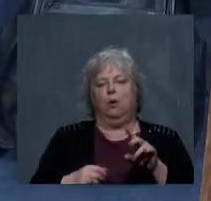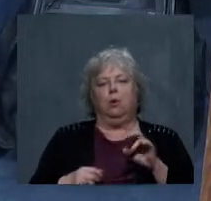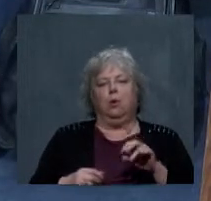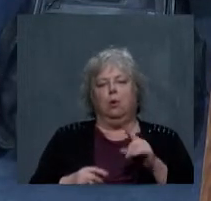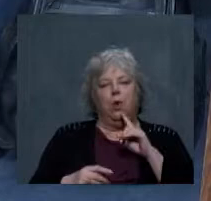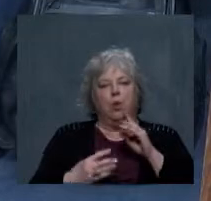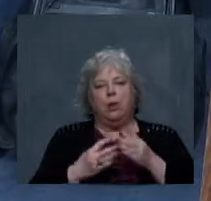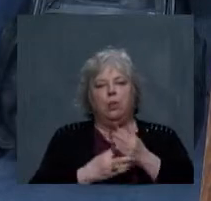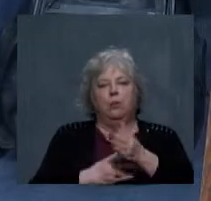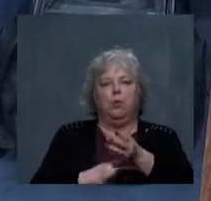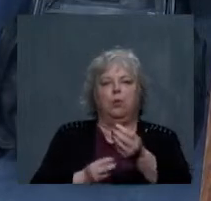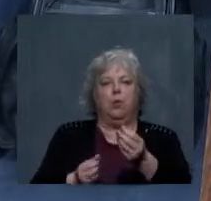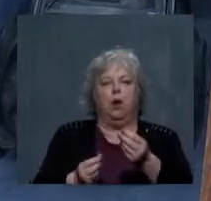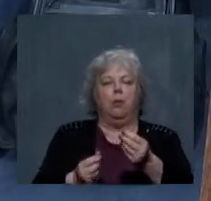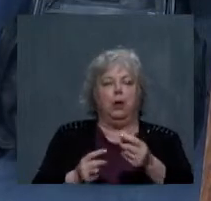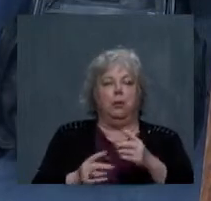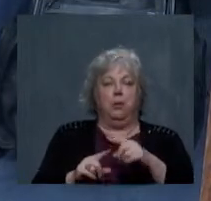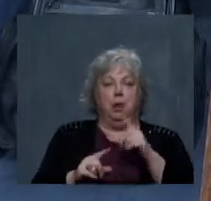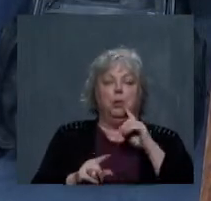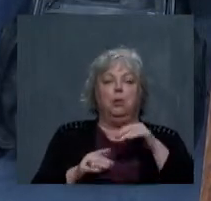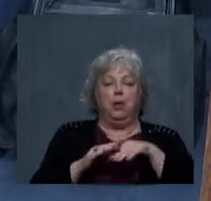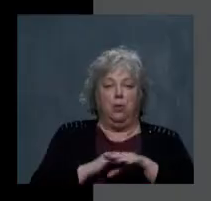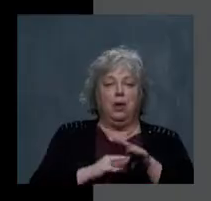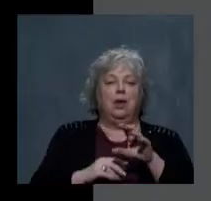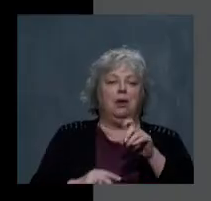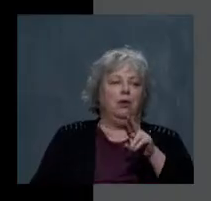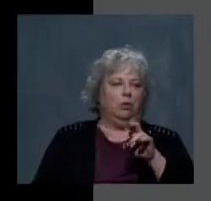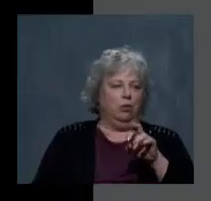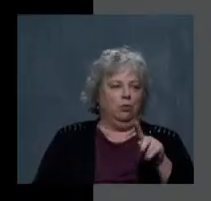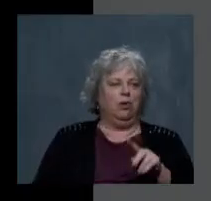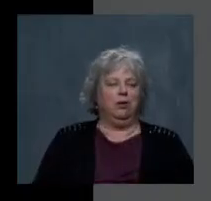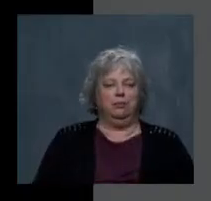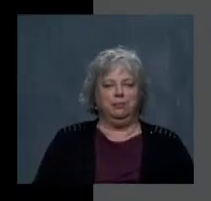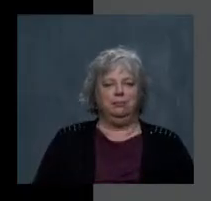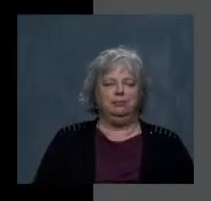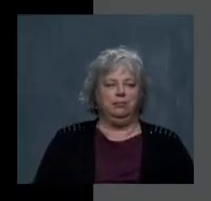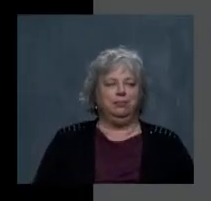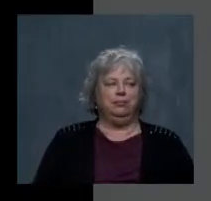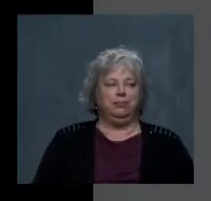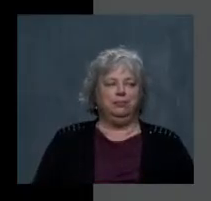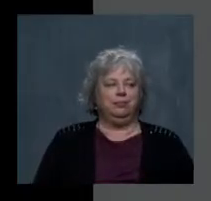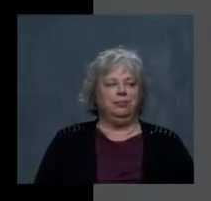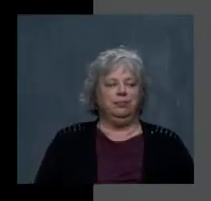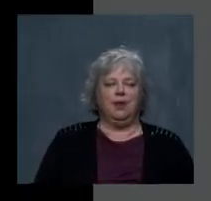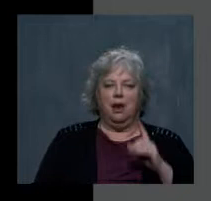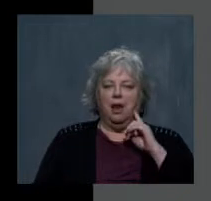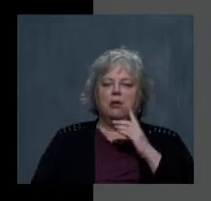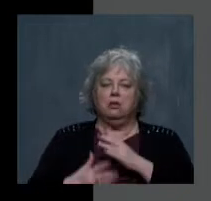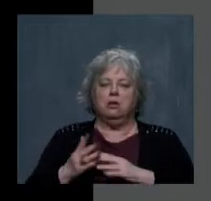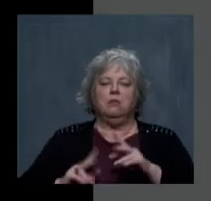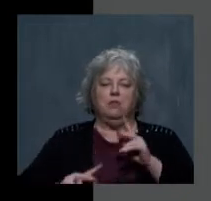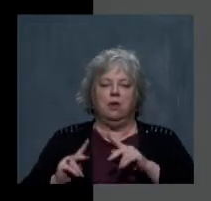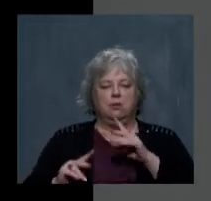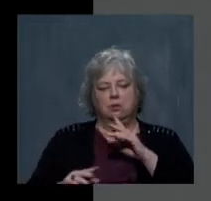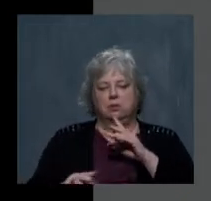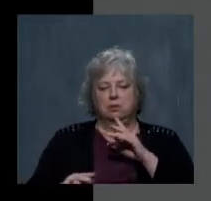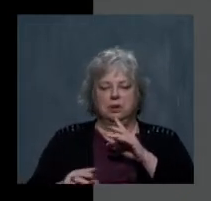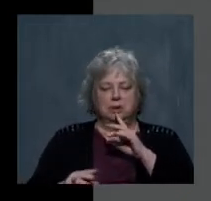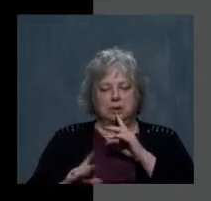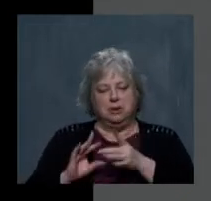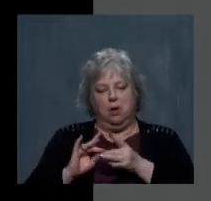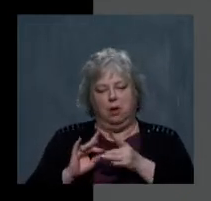somebody's property other than it's going right into the creek. I heard some folks speak that there was a very,